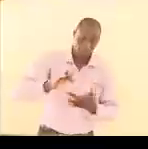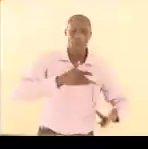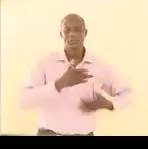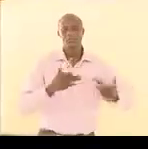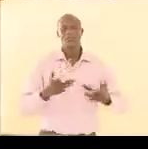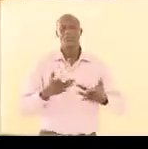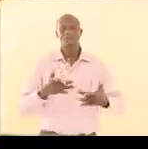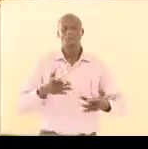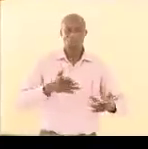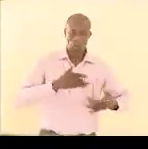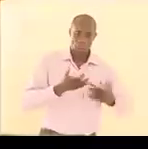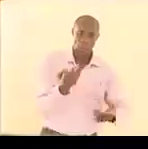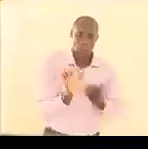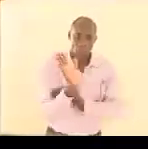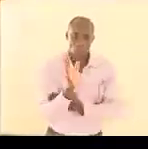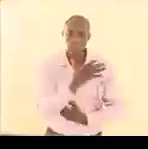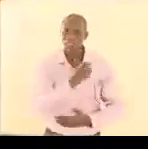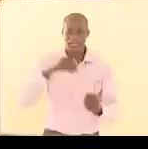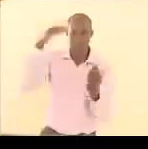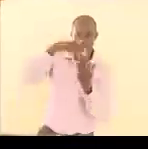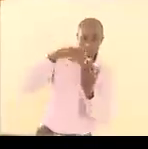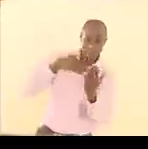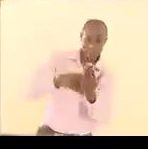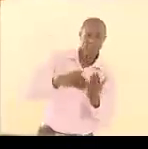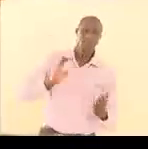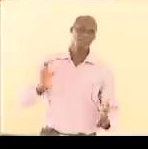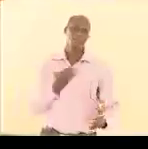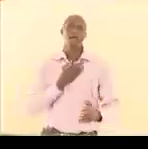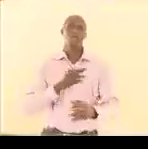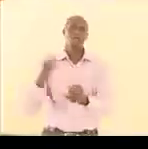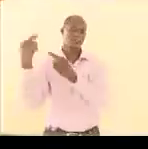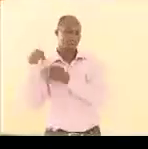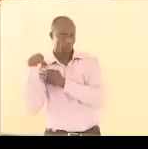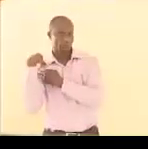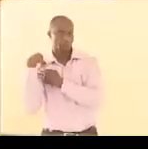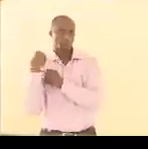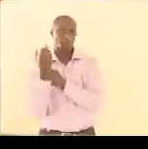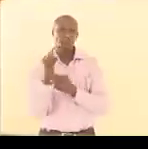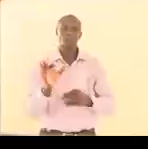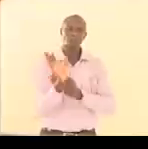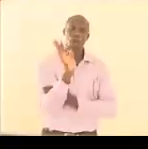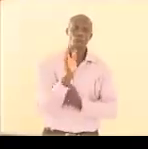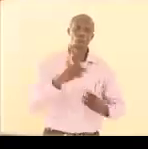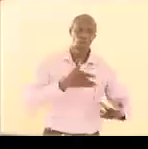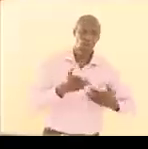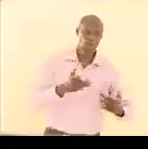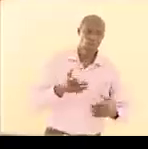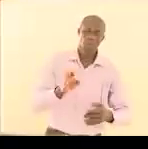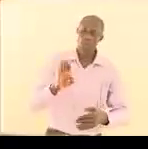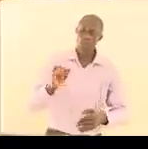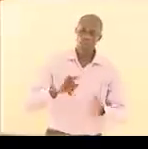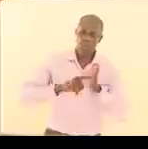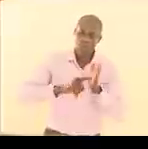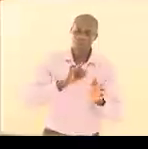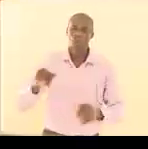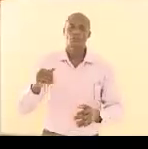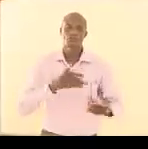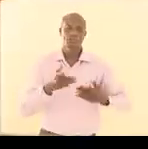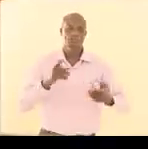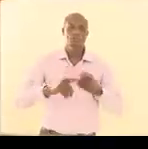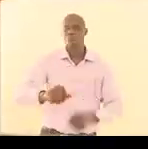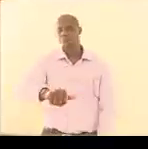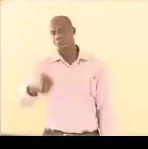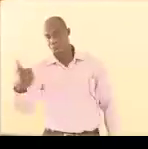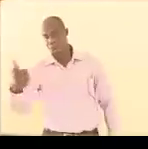mercy, about the mercy of God, and listed our response to God's mercy by showing mercy to others.